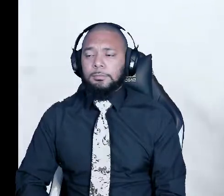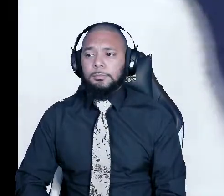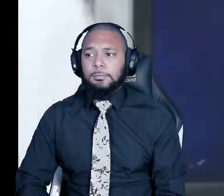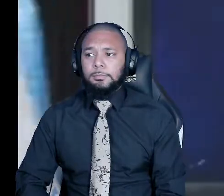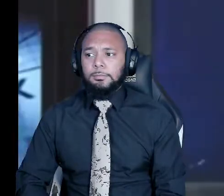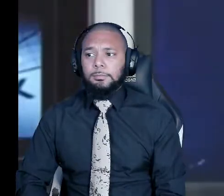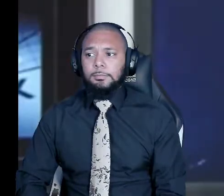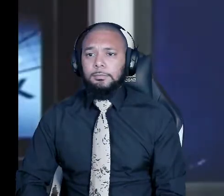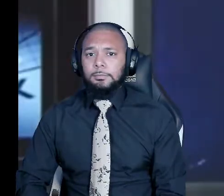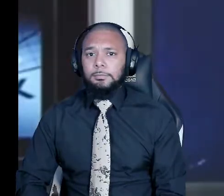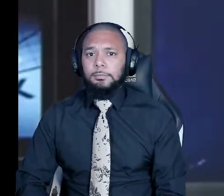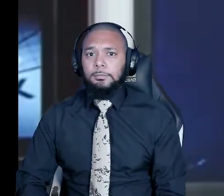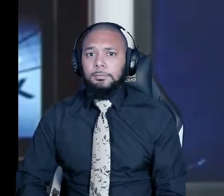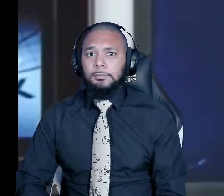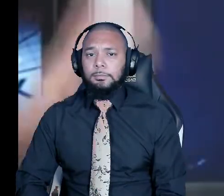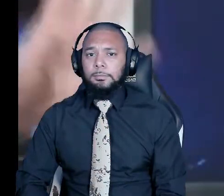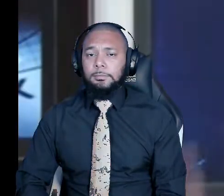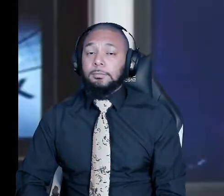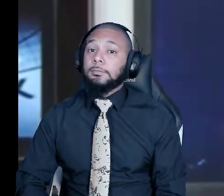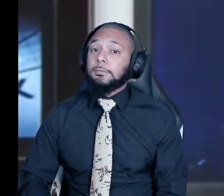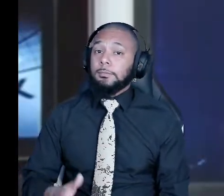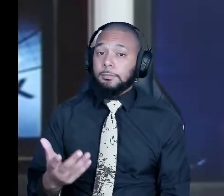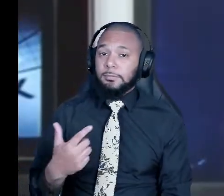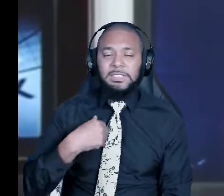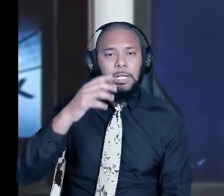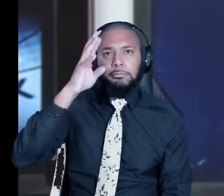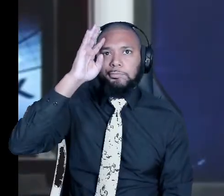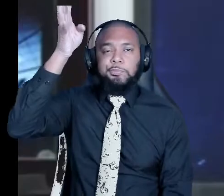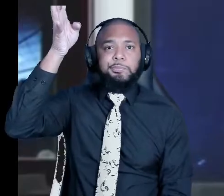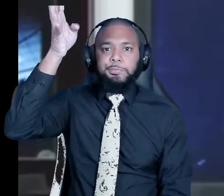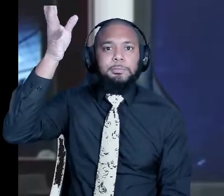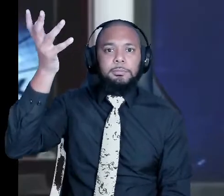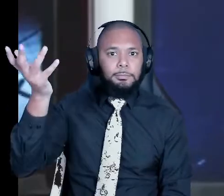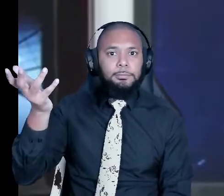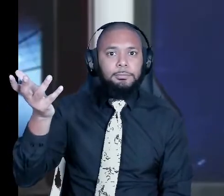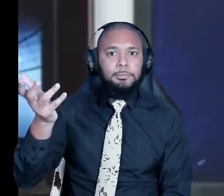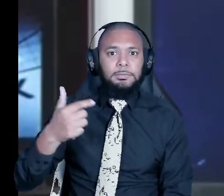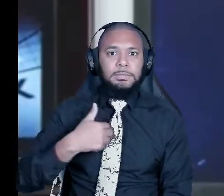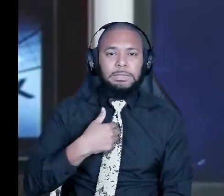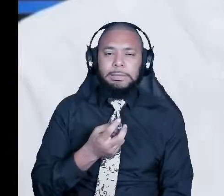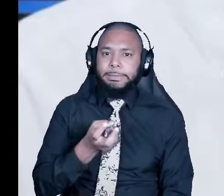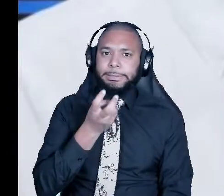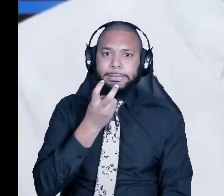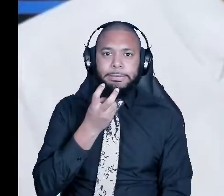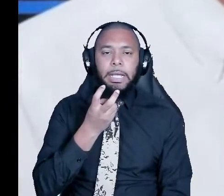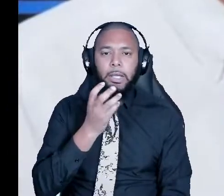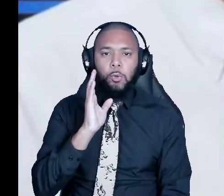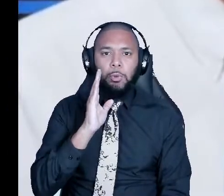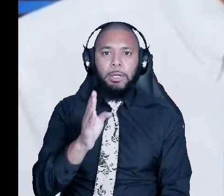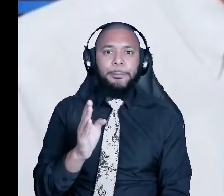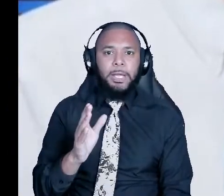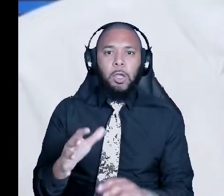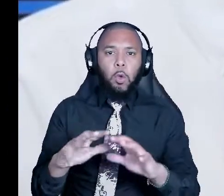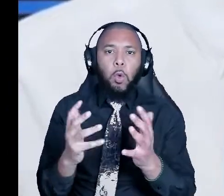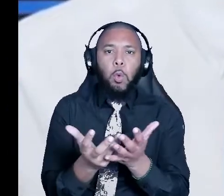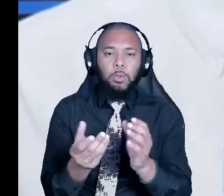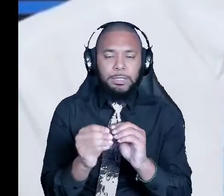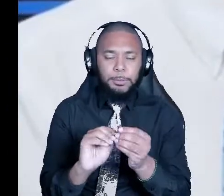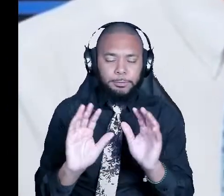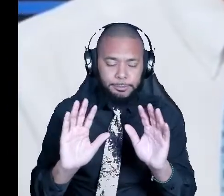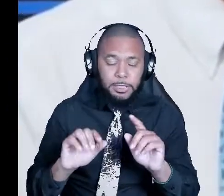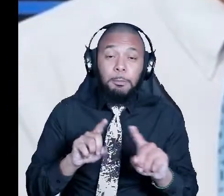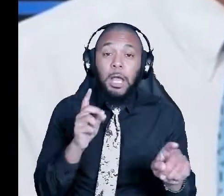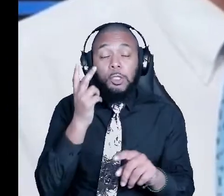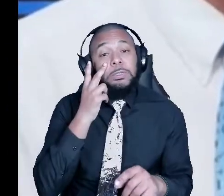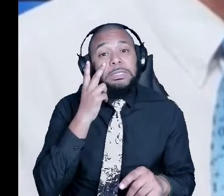4. Now, I just made that one up off the top of my head. I doubt if it'll come out to be nice whole numbers. But look at the